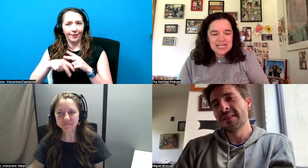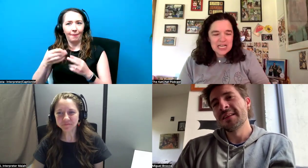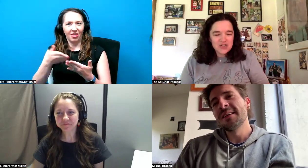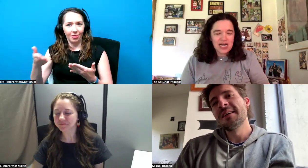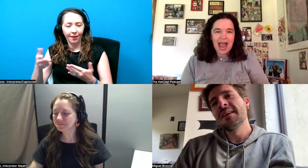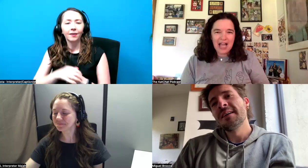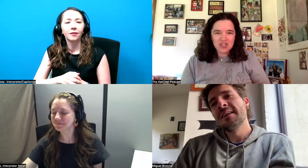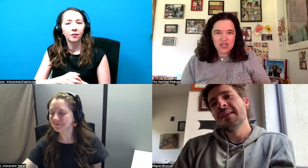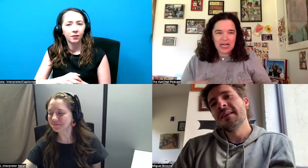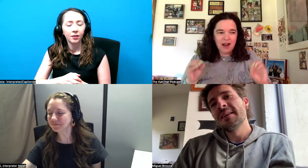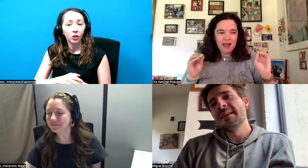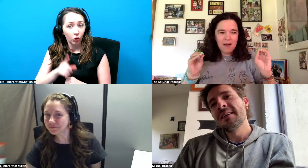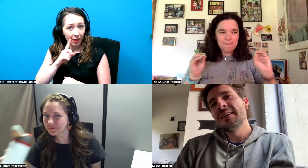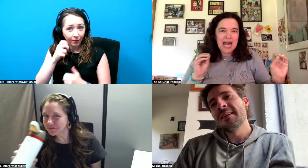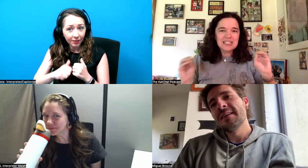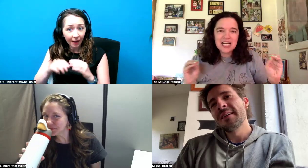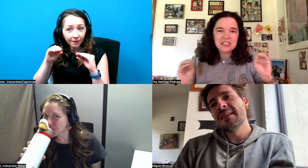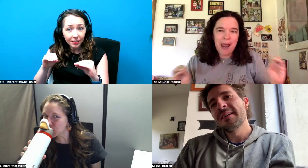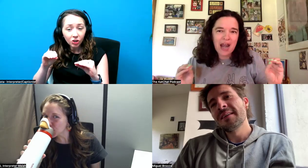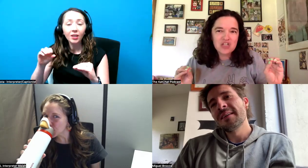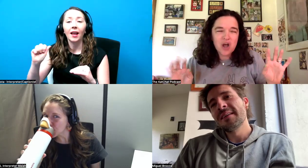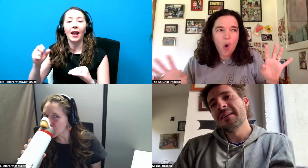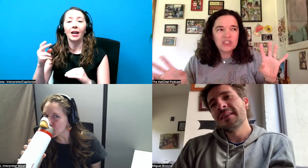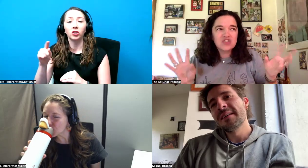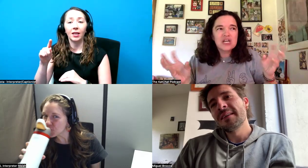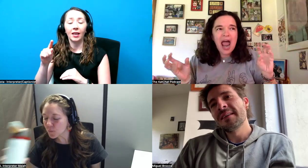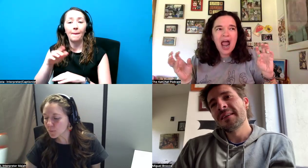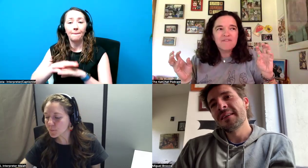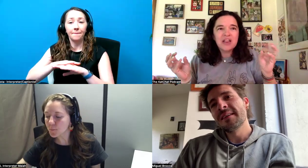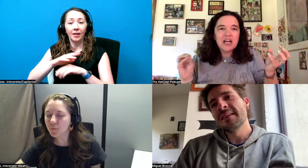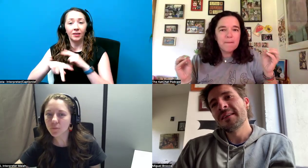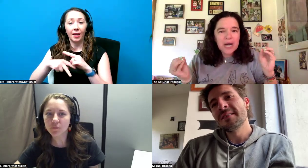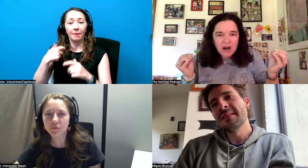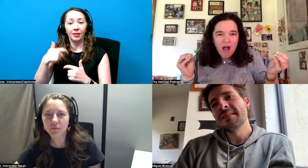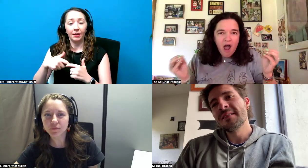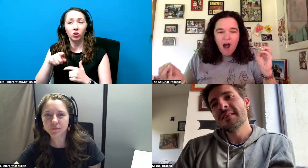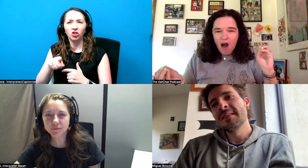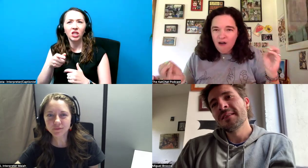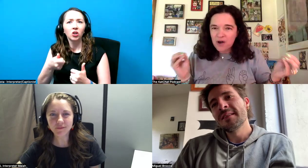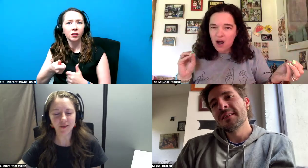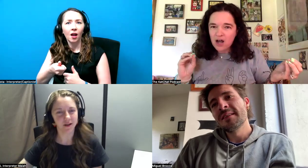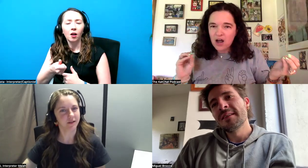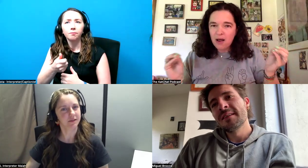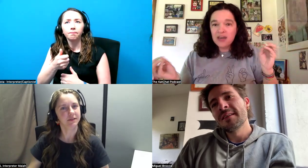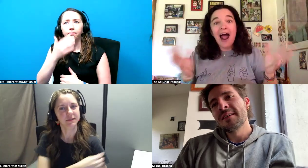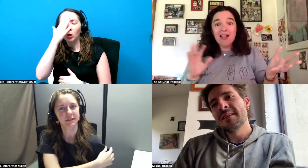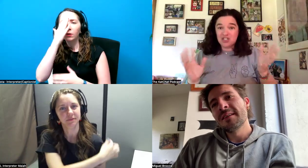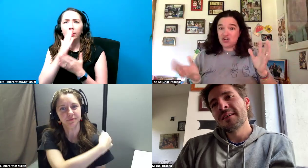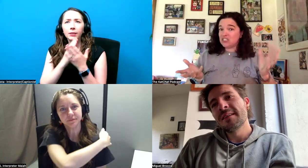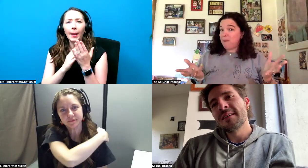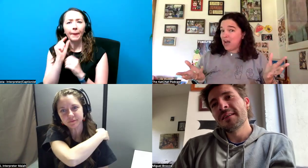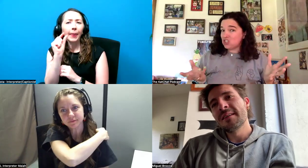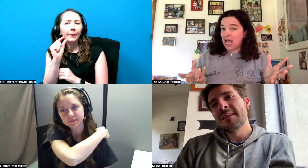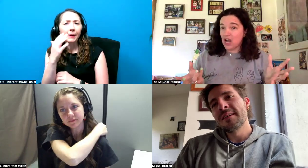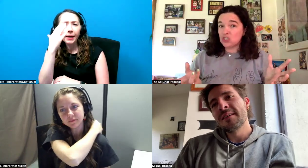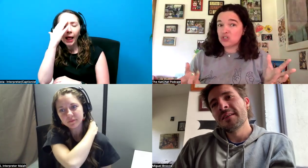tough teaching actually basic Spanish, or did she have a little bit of knowledge